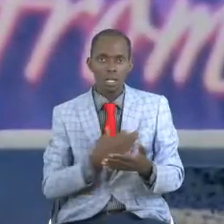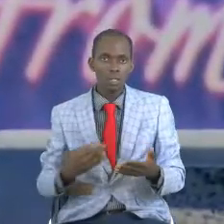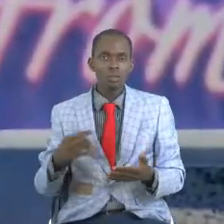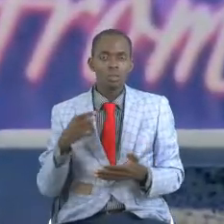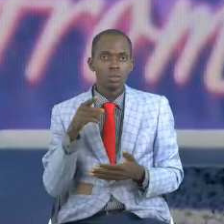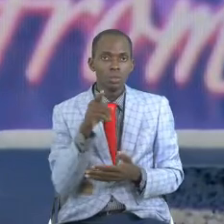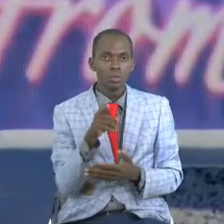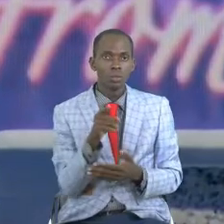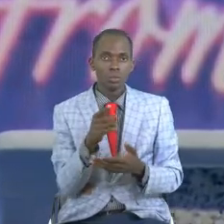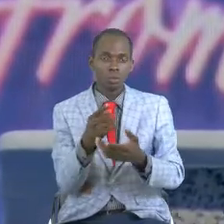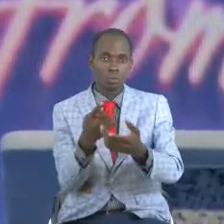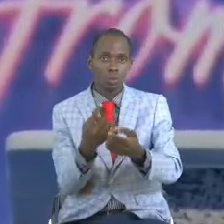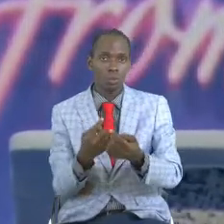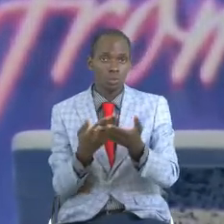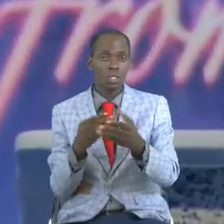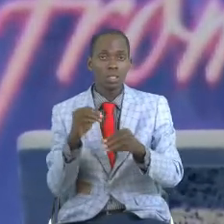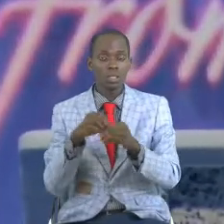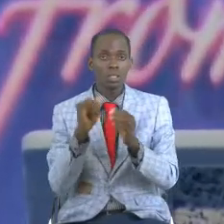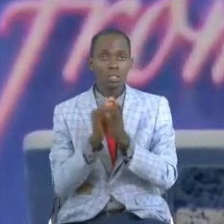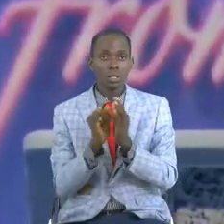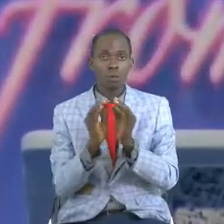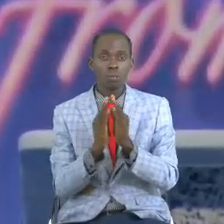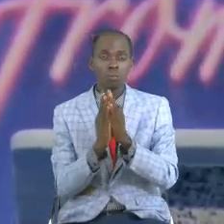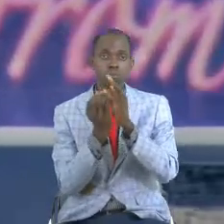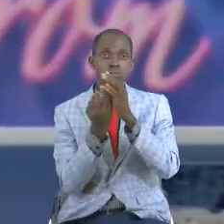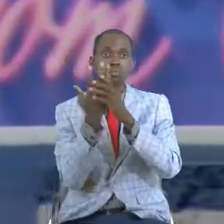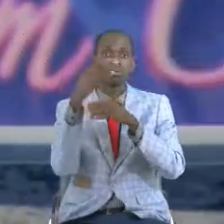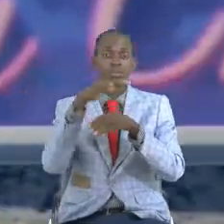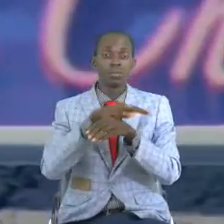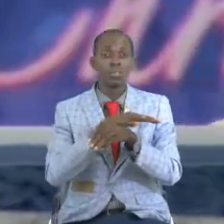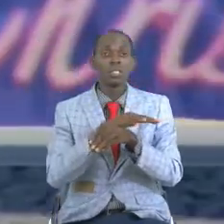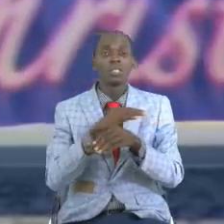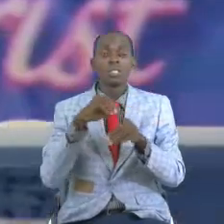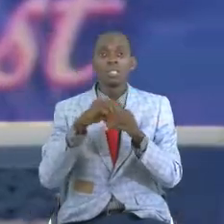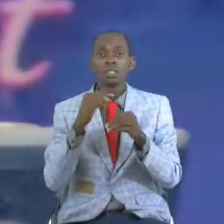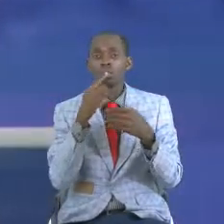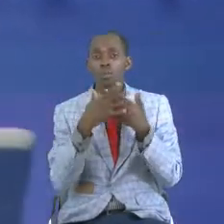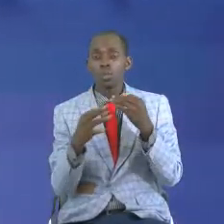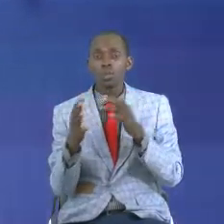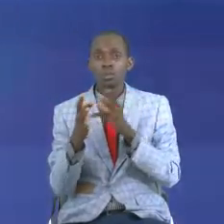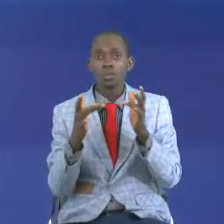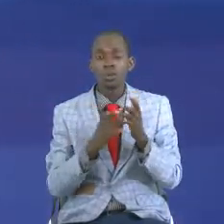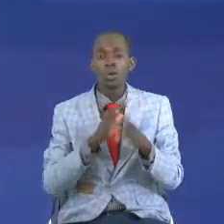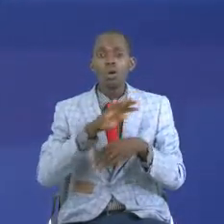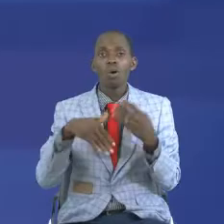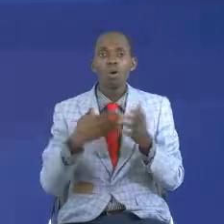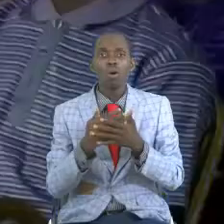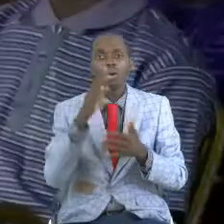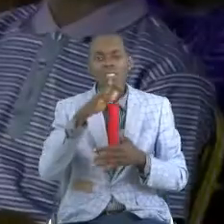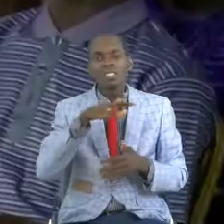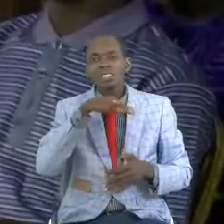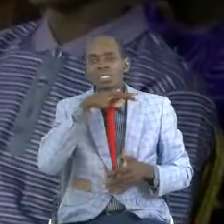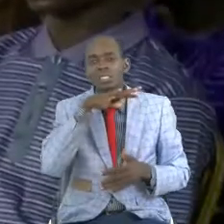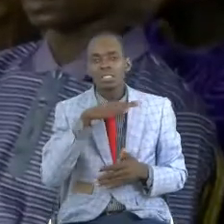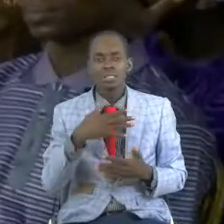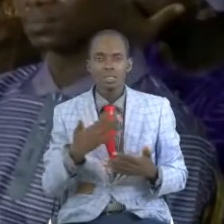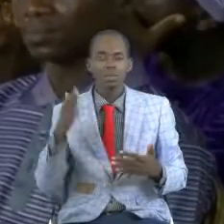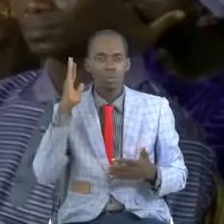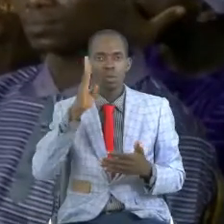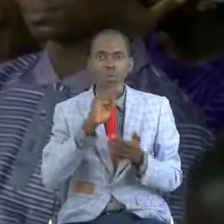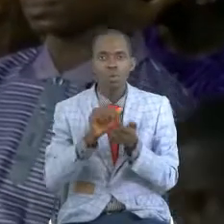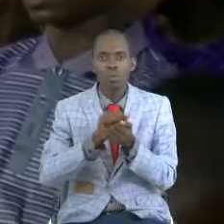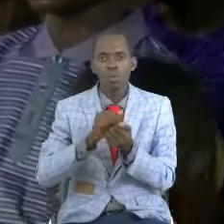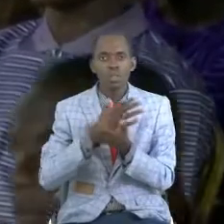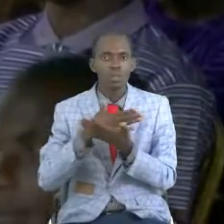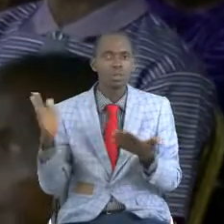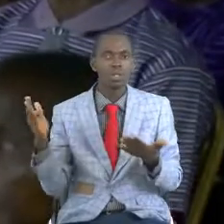that fountain of the blood of Jesus, all your uncleanness will be washed away. And tonight,